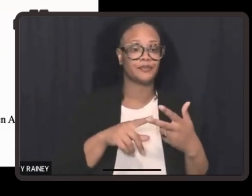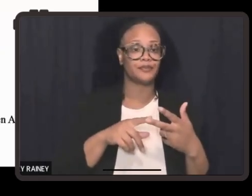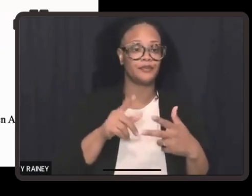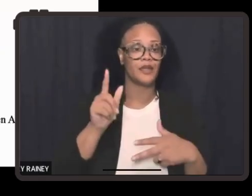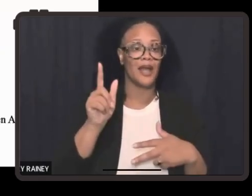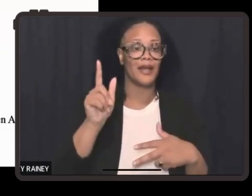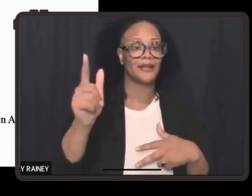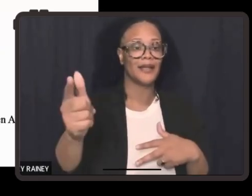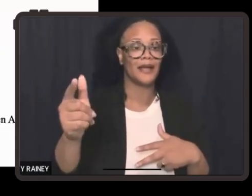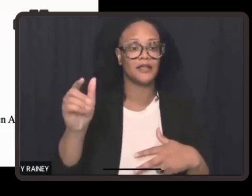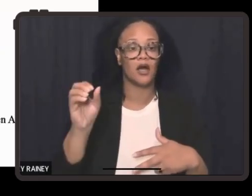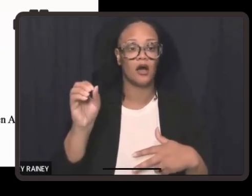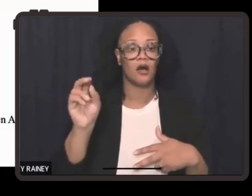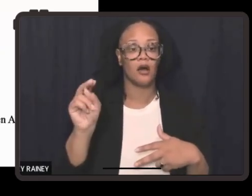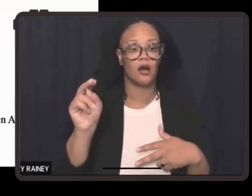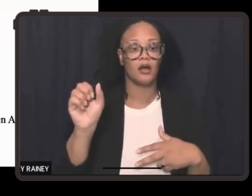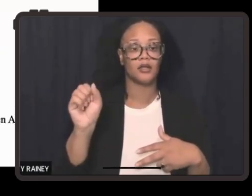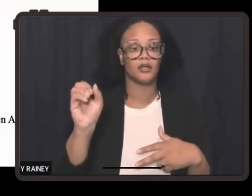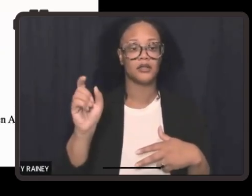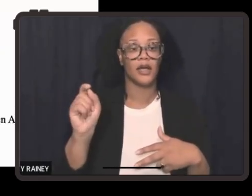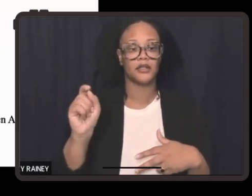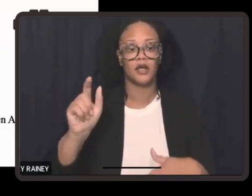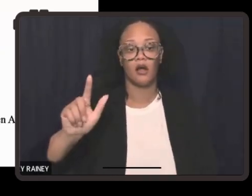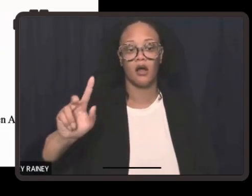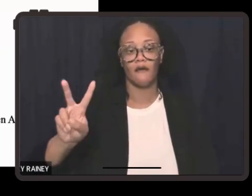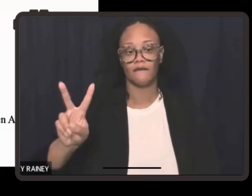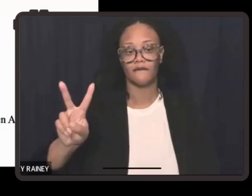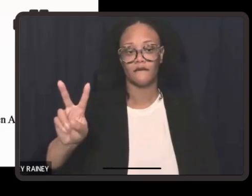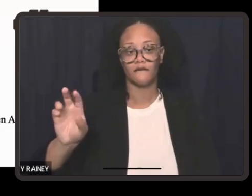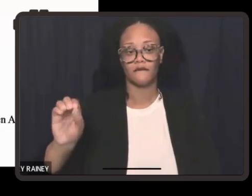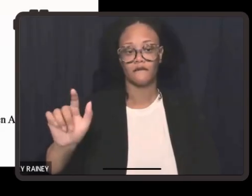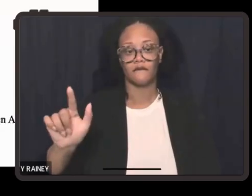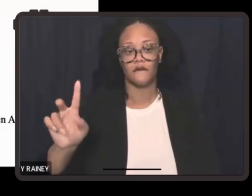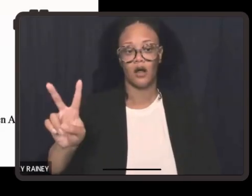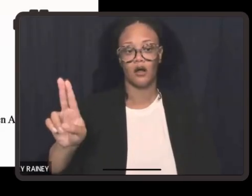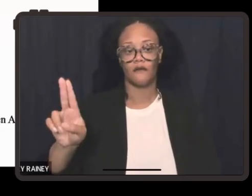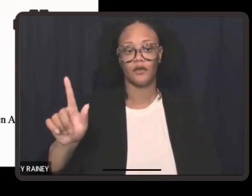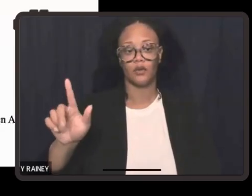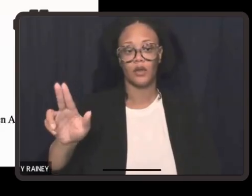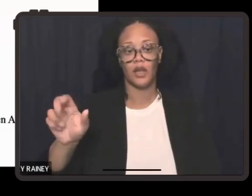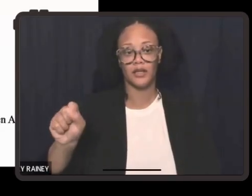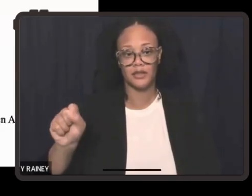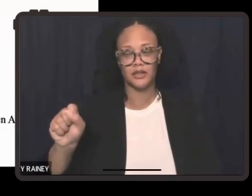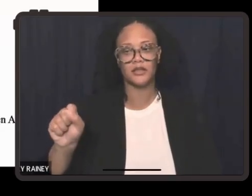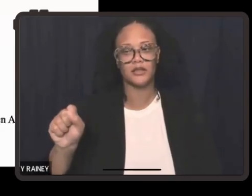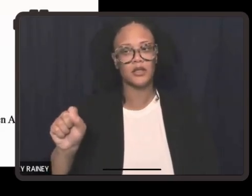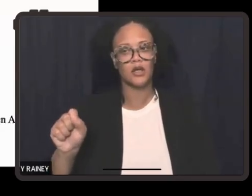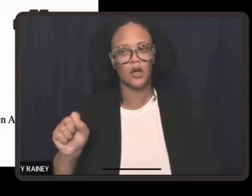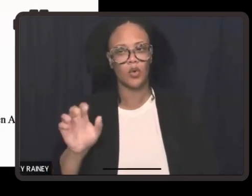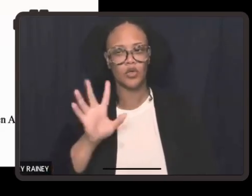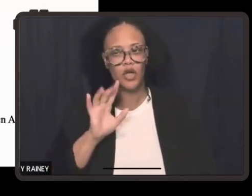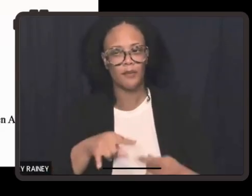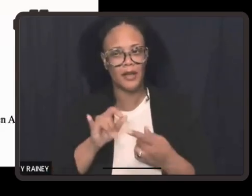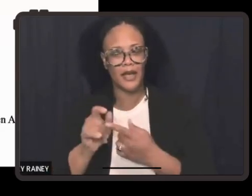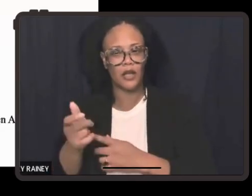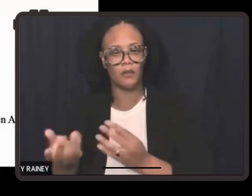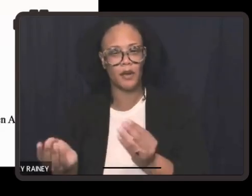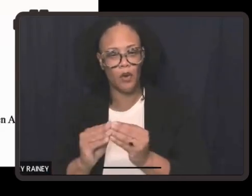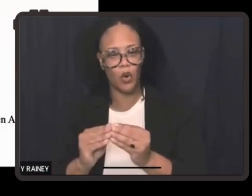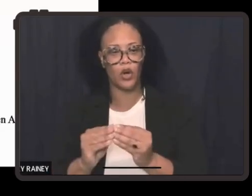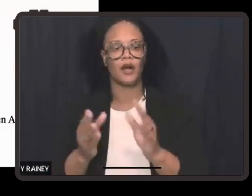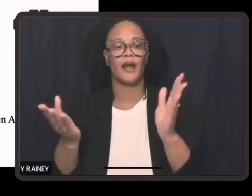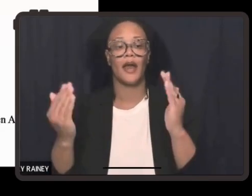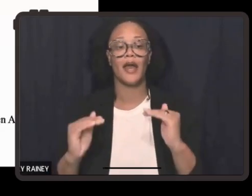becoming something I was seeing. I'll talk a bit more, and something called dumping syndrome. So they're all a little rare